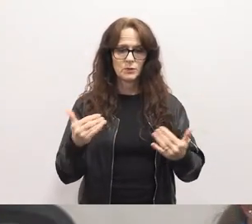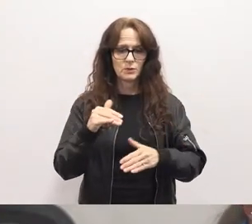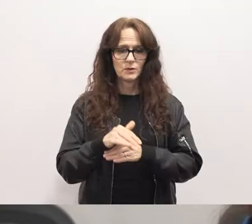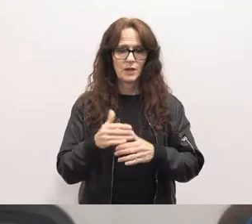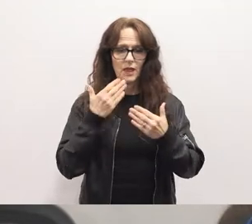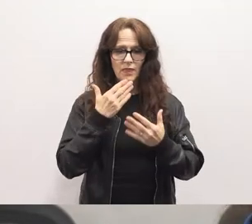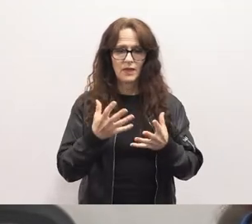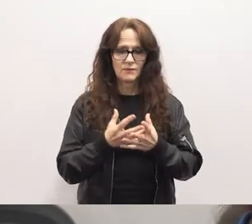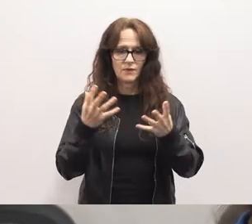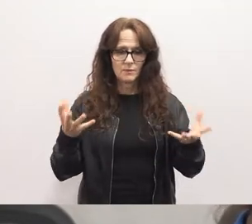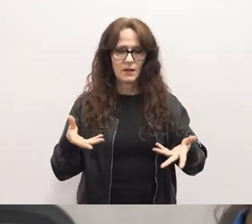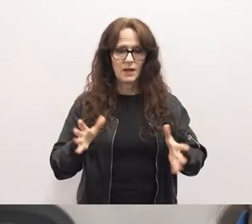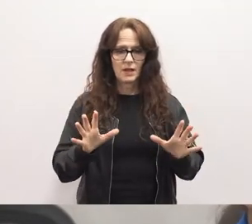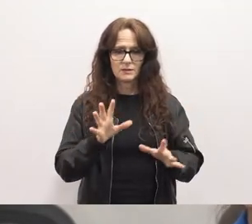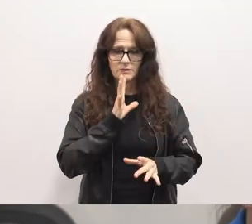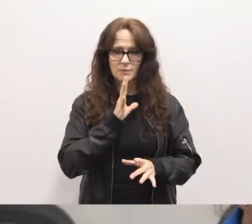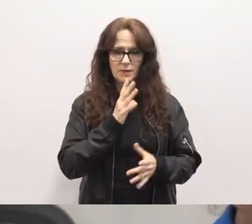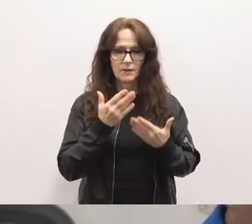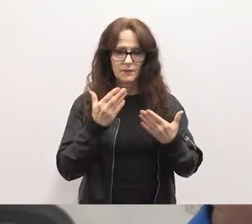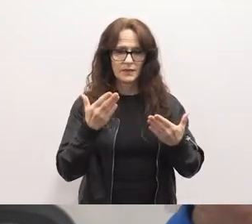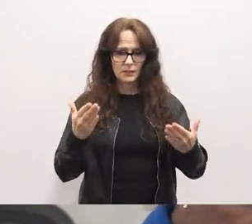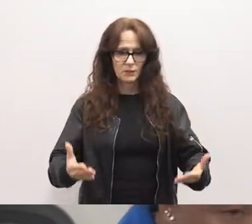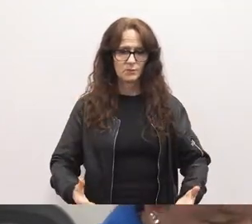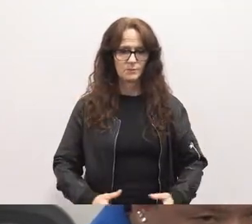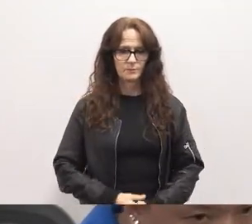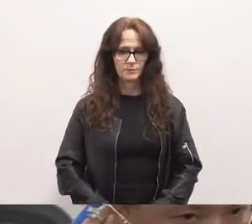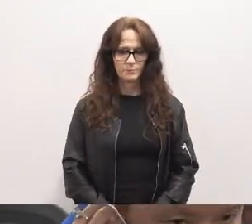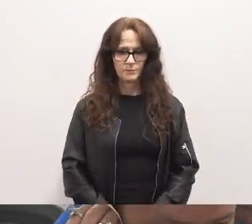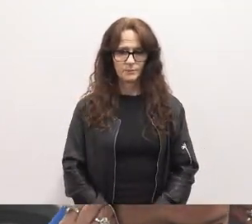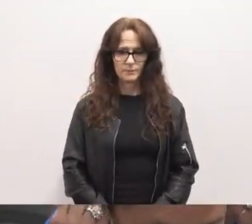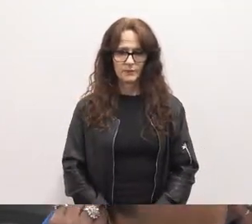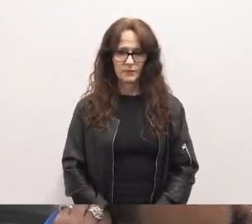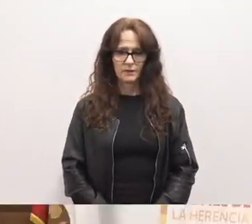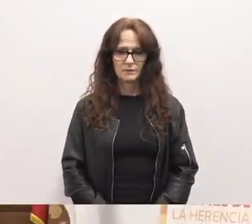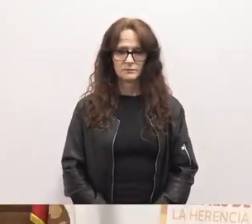you very much for allowing us to speak. Thank you.